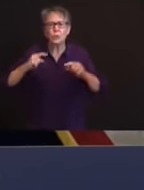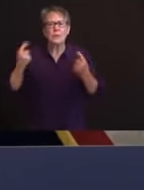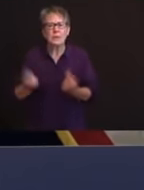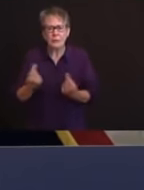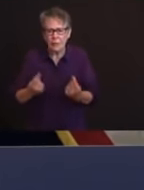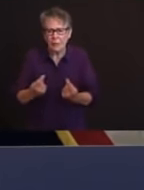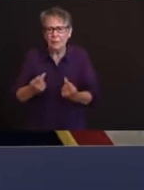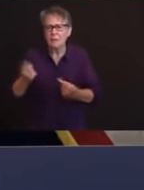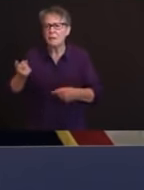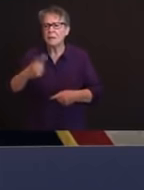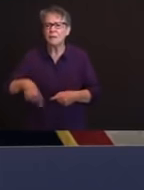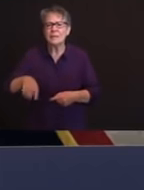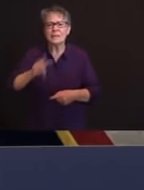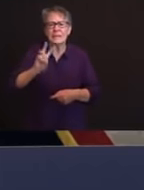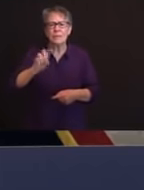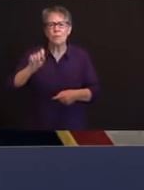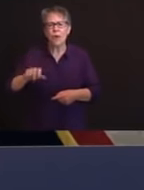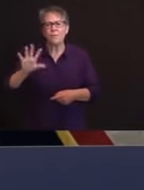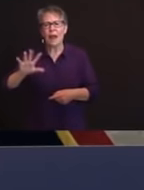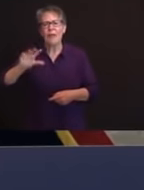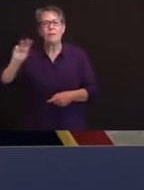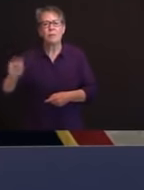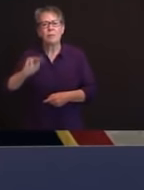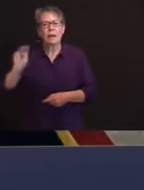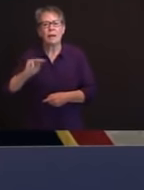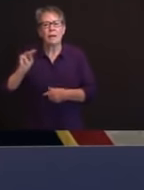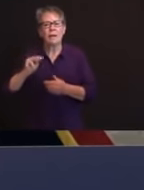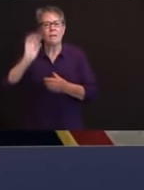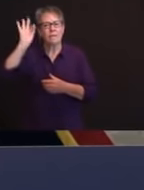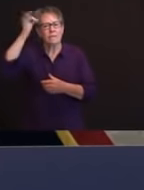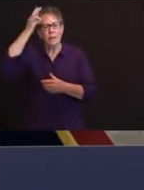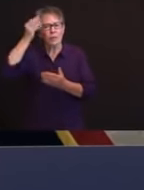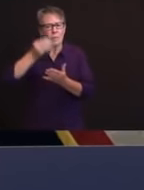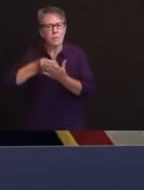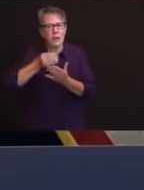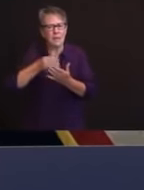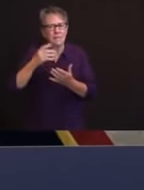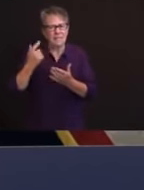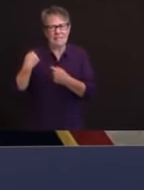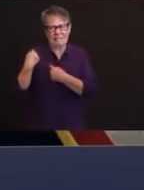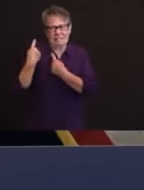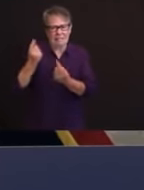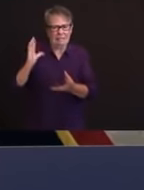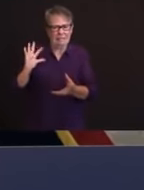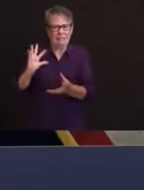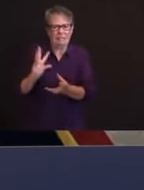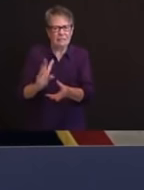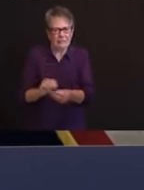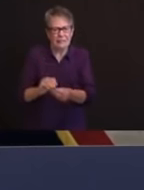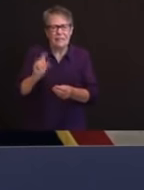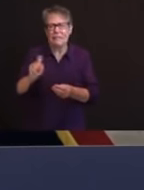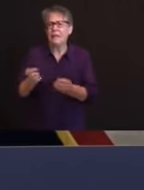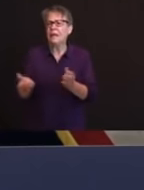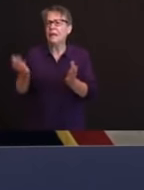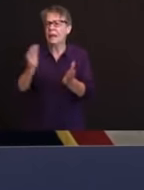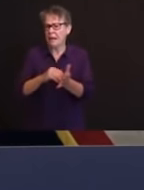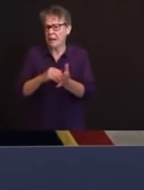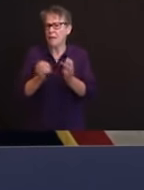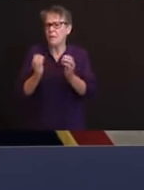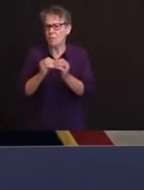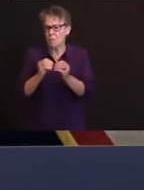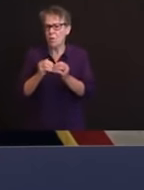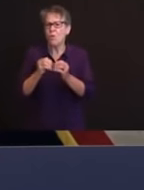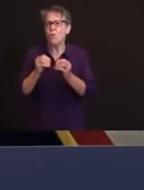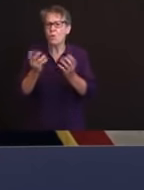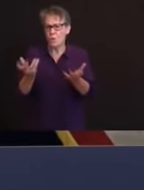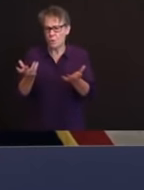in federal assistance here to New Jersey. We've done it before. We need to do it now. We need to do more. We